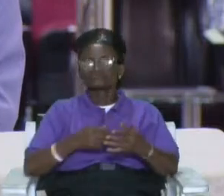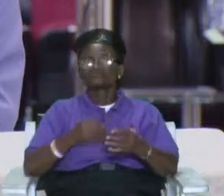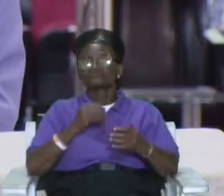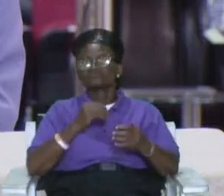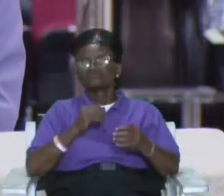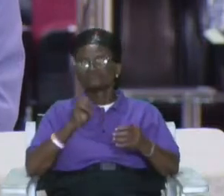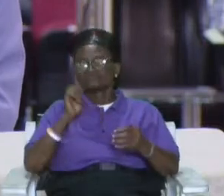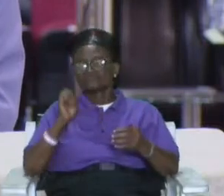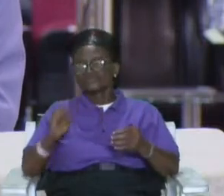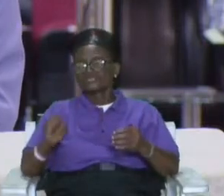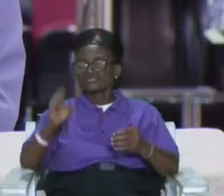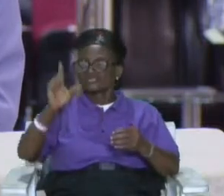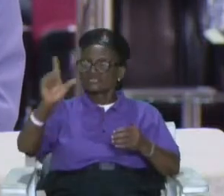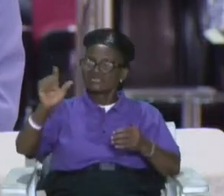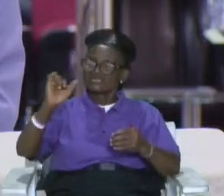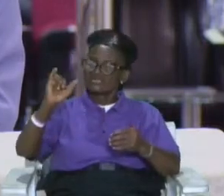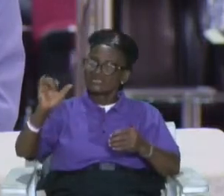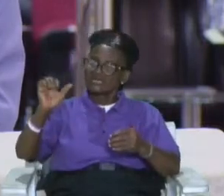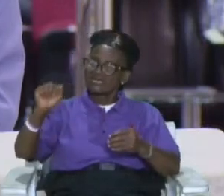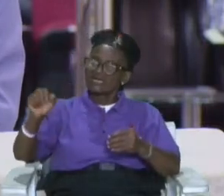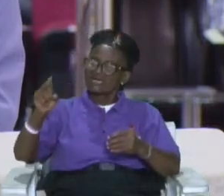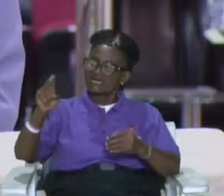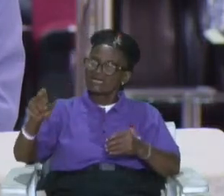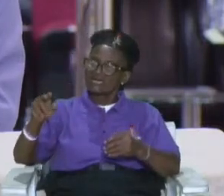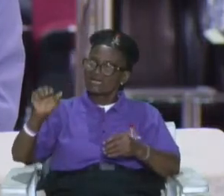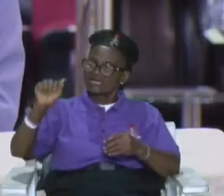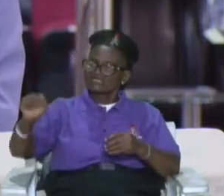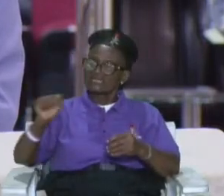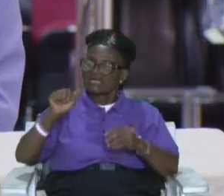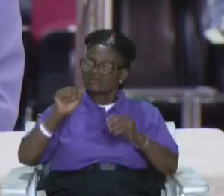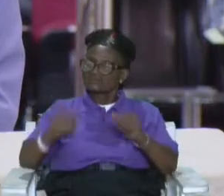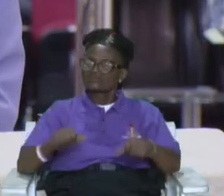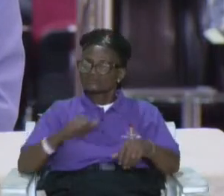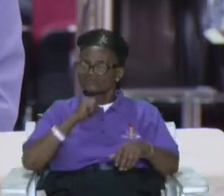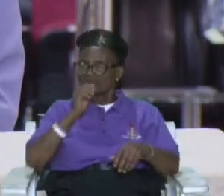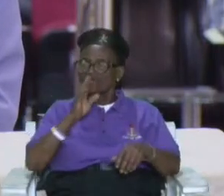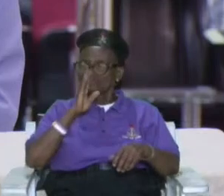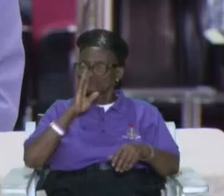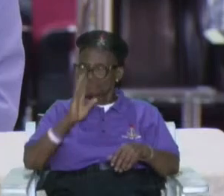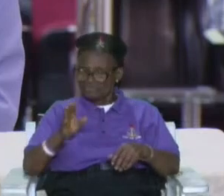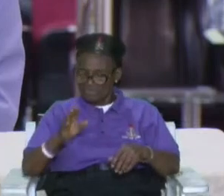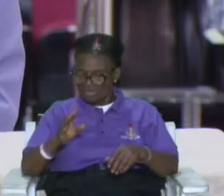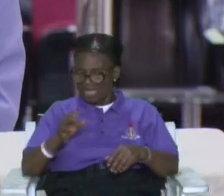Elisha could not have picked up the mantle of Elijah